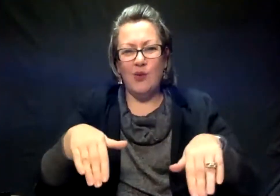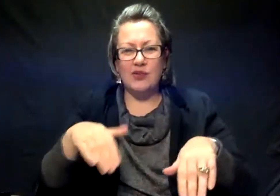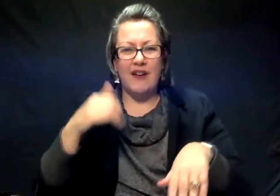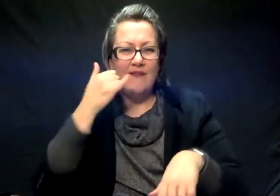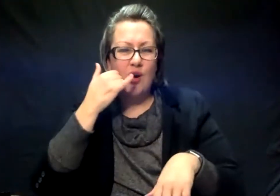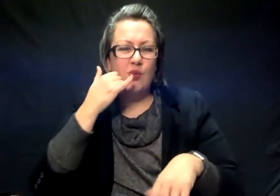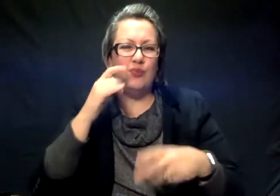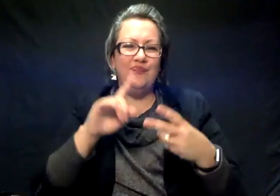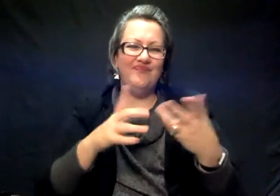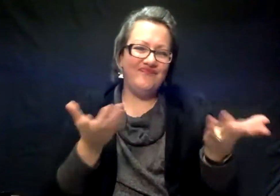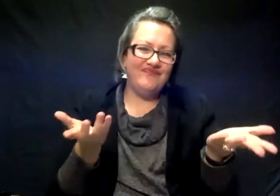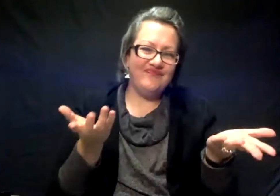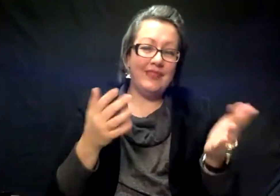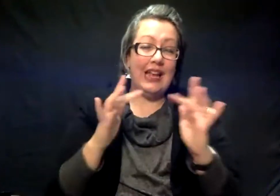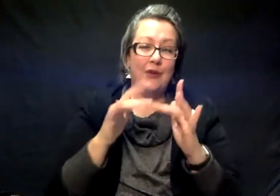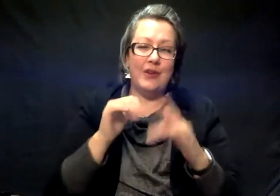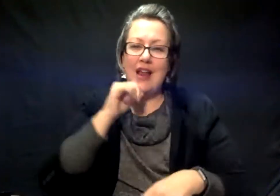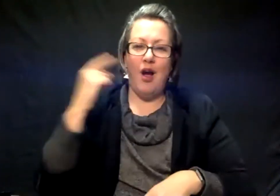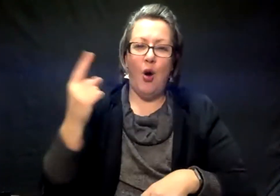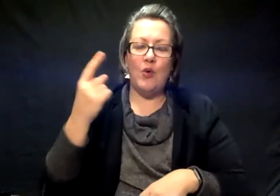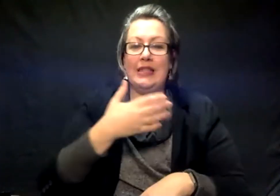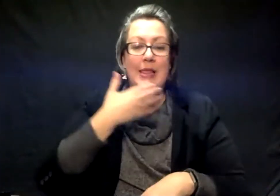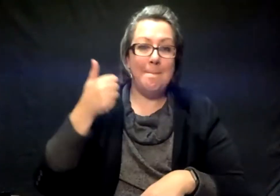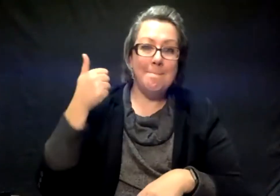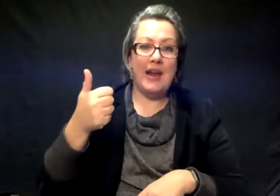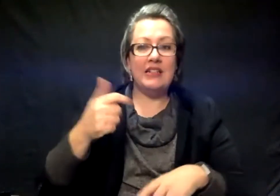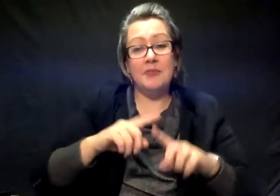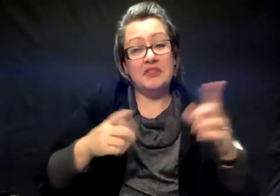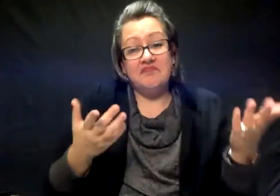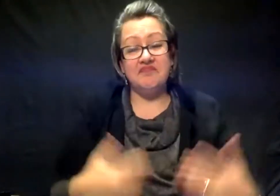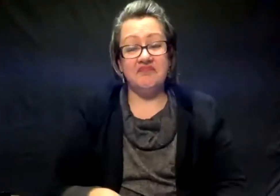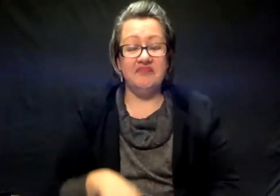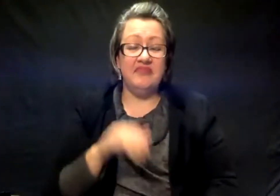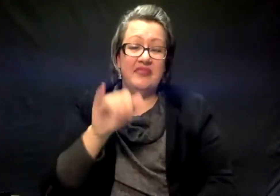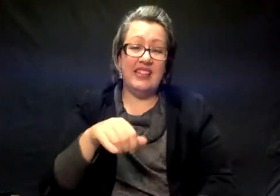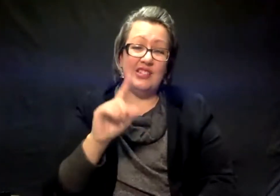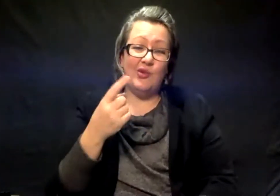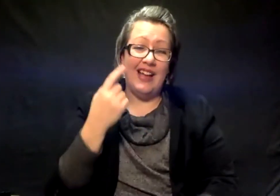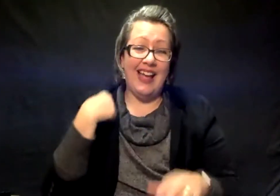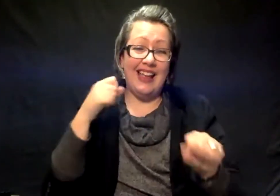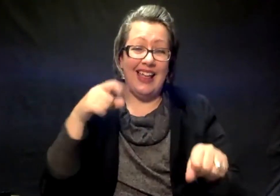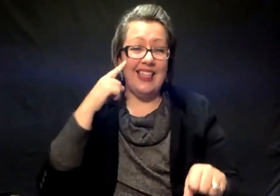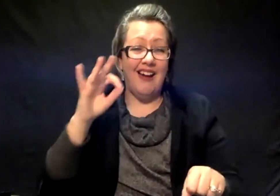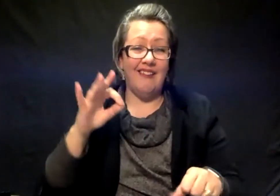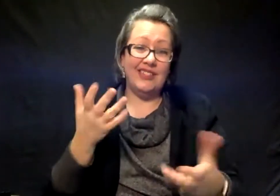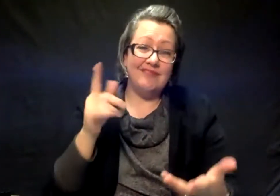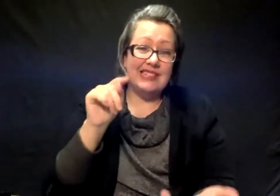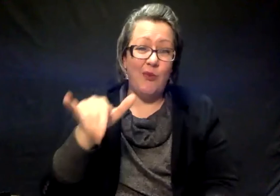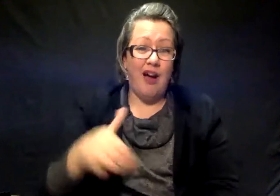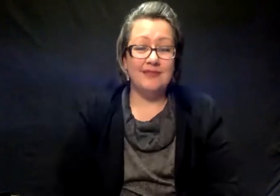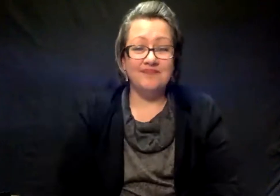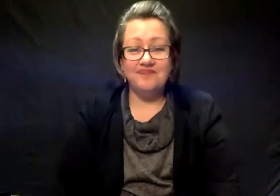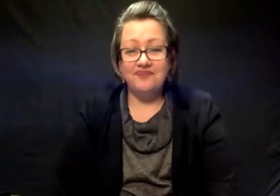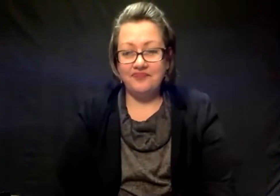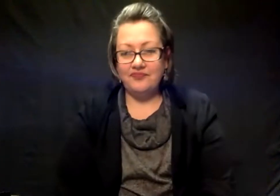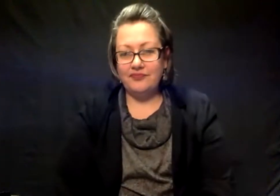you may have to use your house phone. The internet is not always the best. So that is the only thing